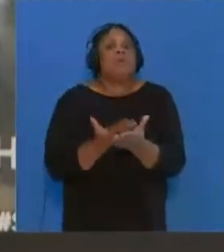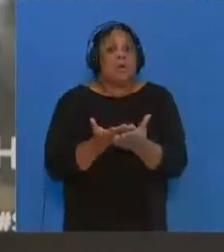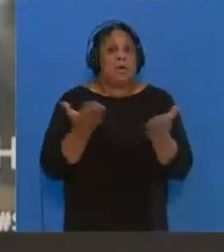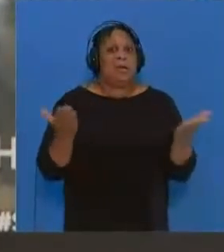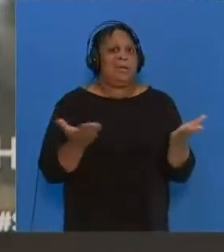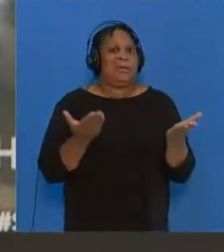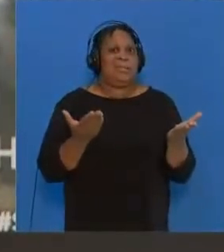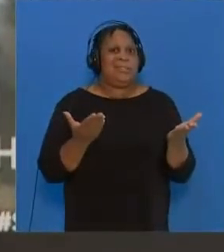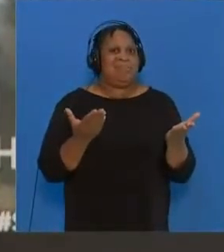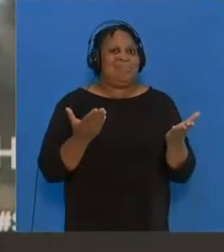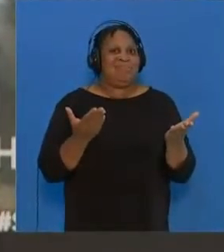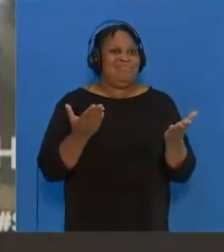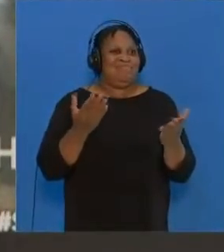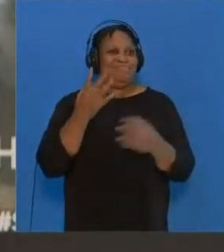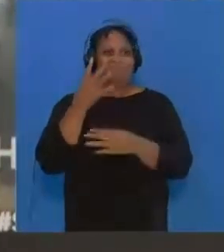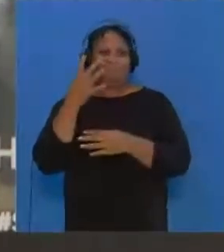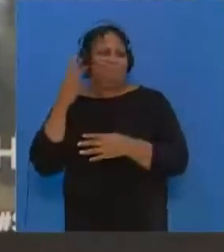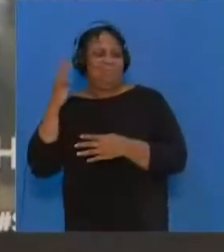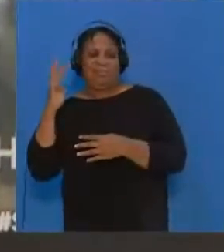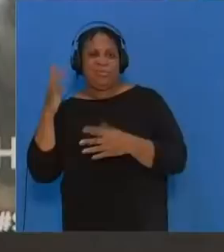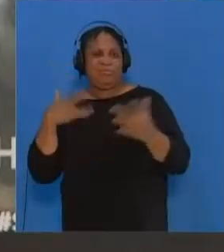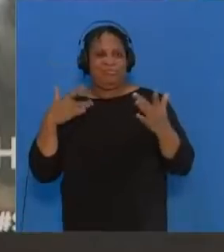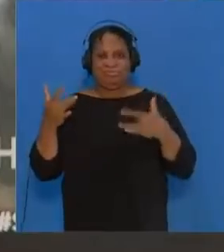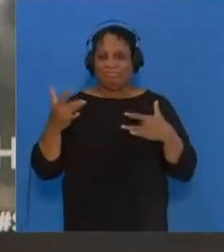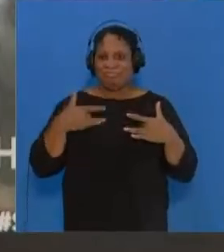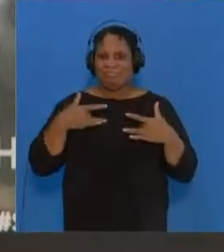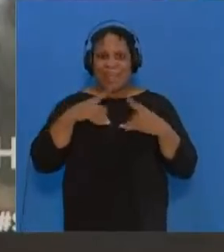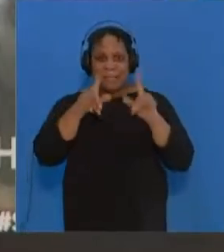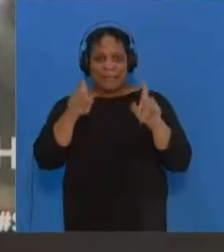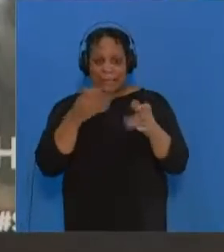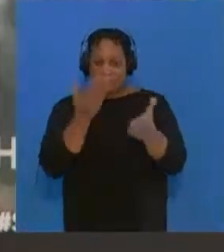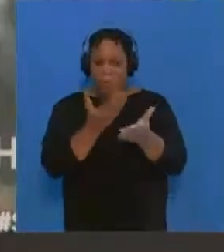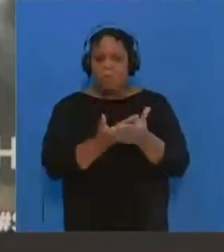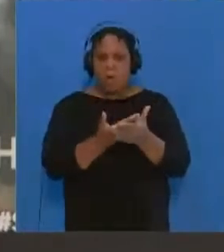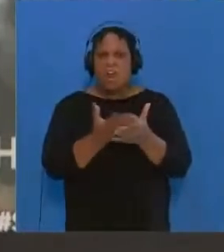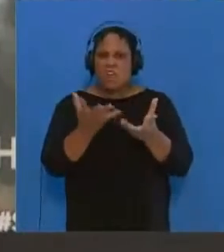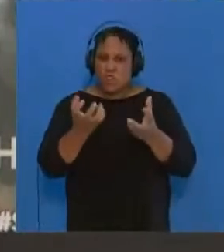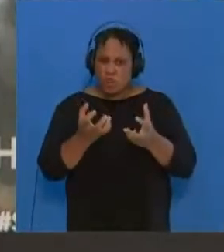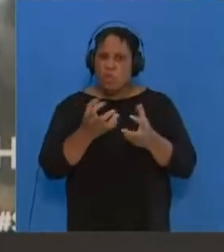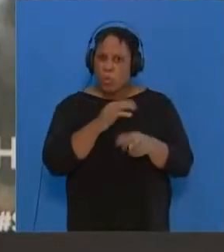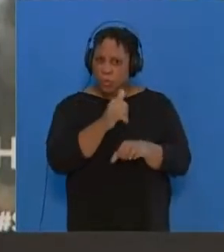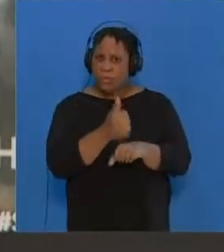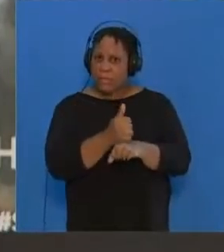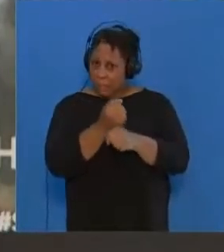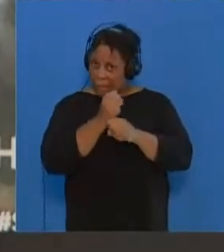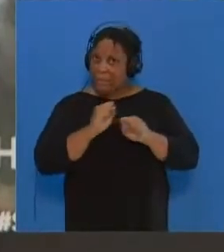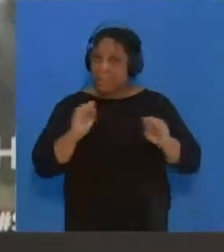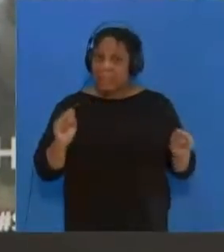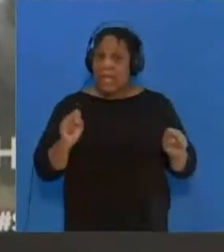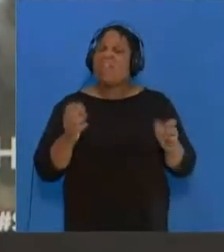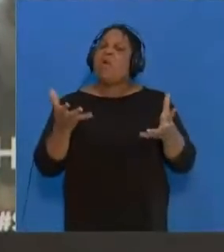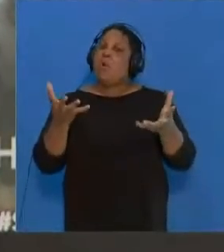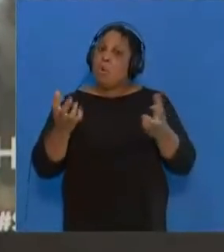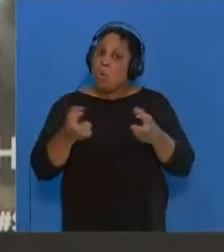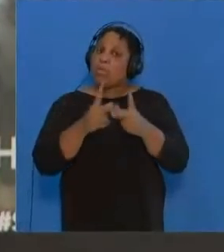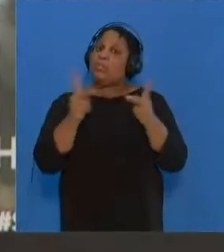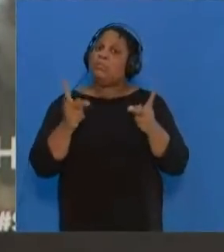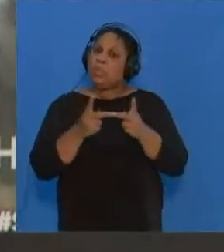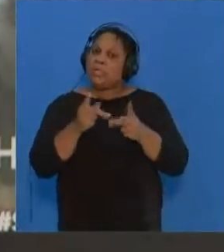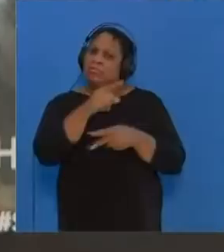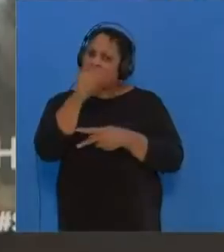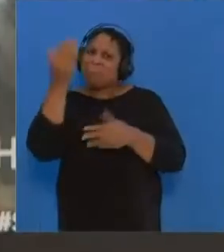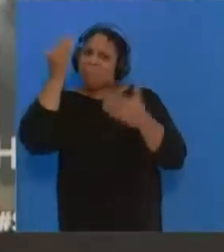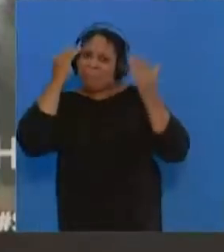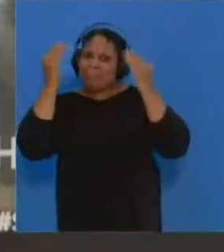then you shouldn't worry about getting tested upon arrival. And you should want to be in a place that is safe, want to be in a place that's knowing